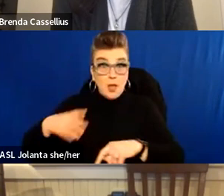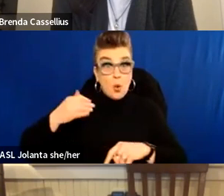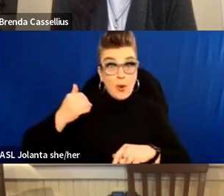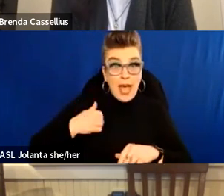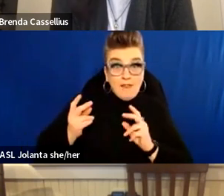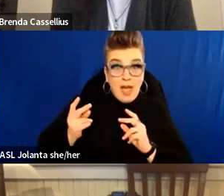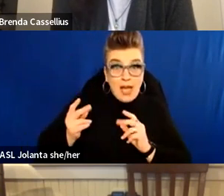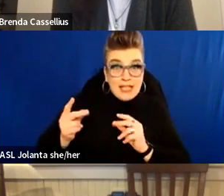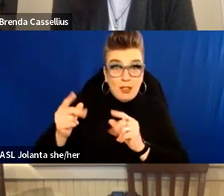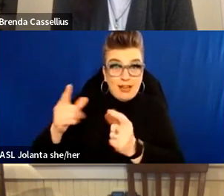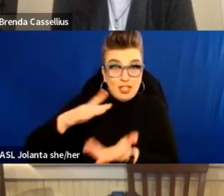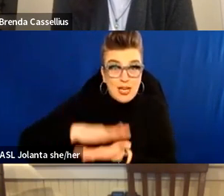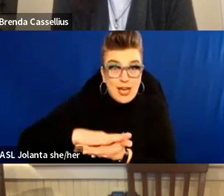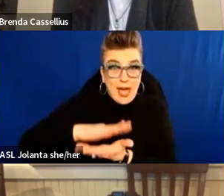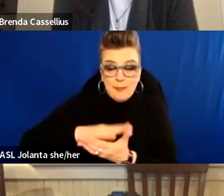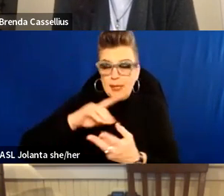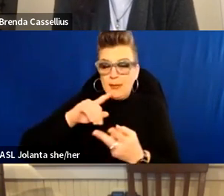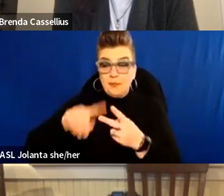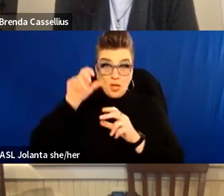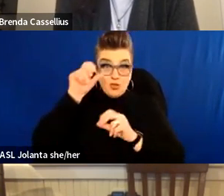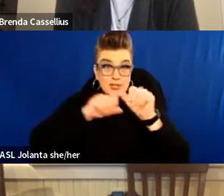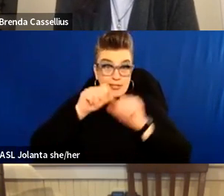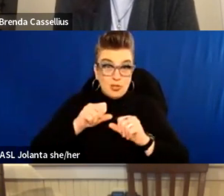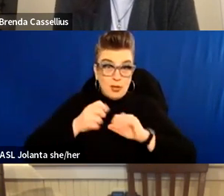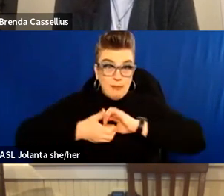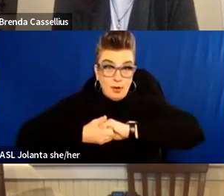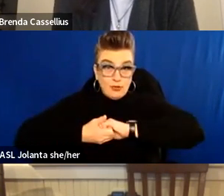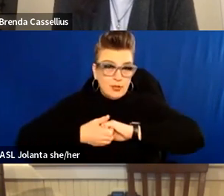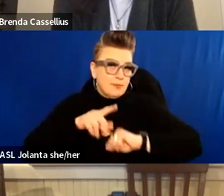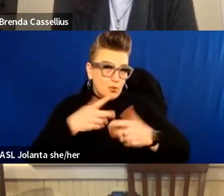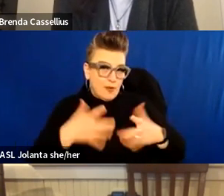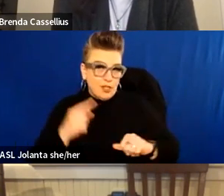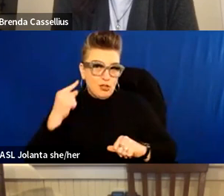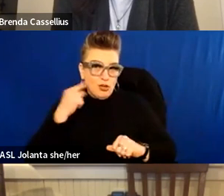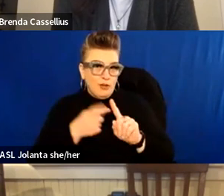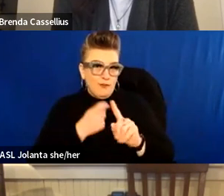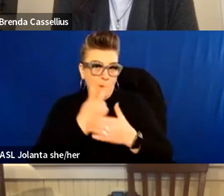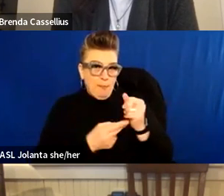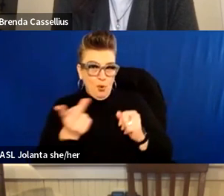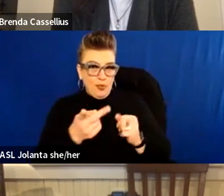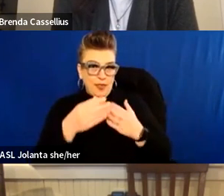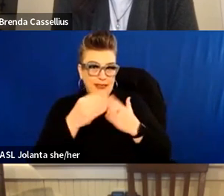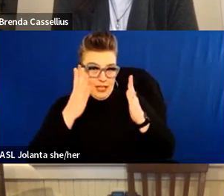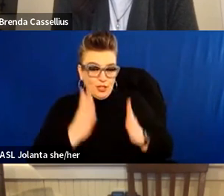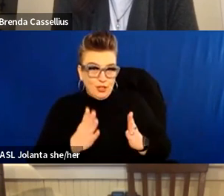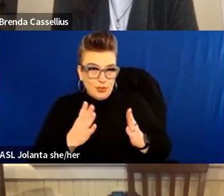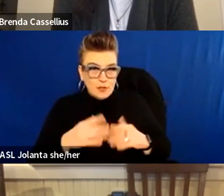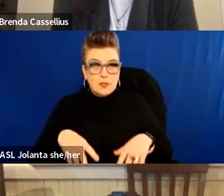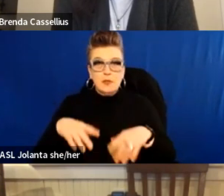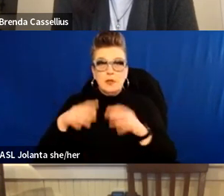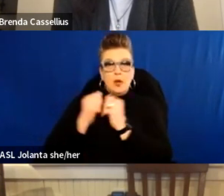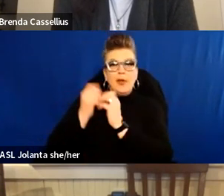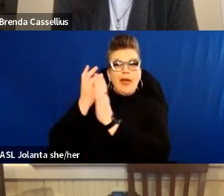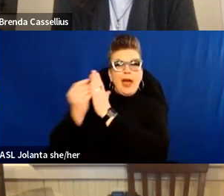up we have strategic partnerships as you've heard from both of the school leaders here with outside